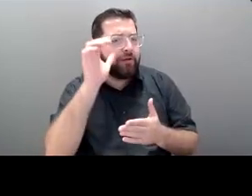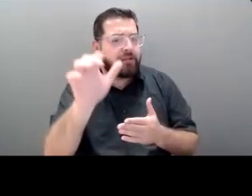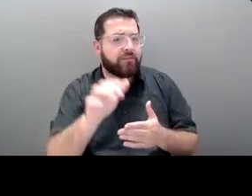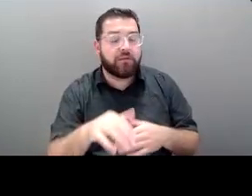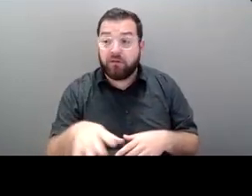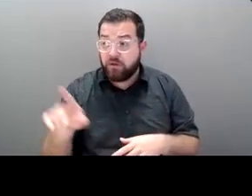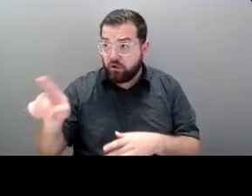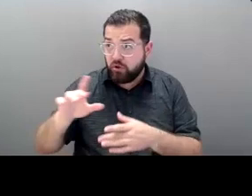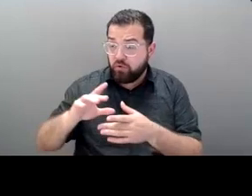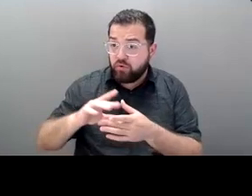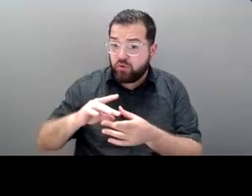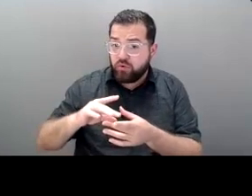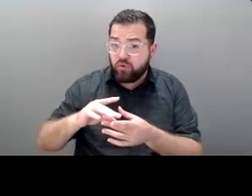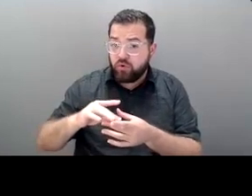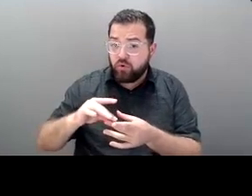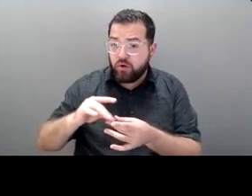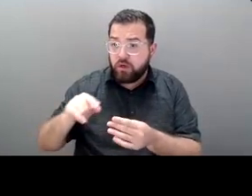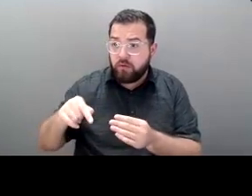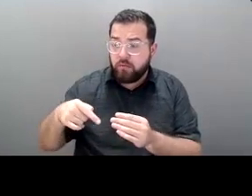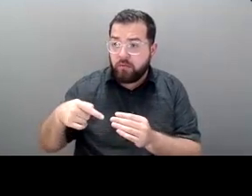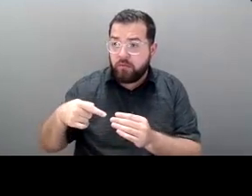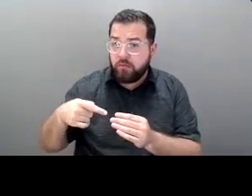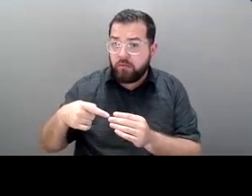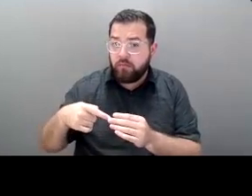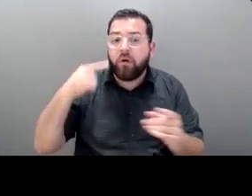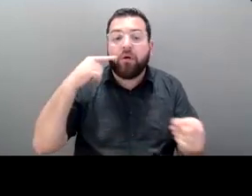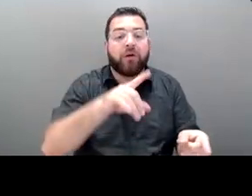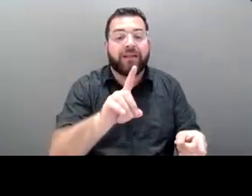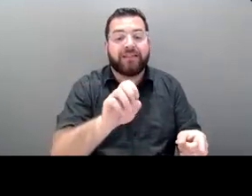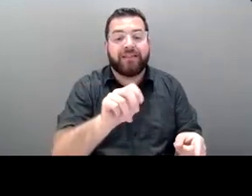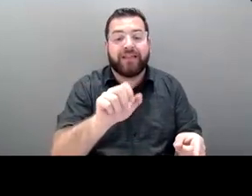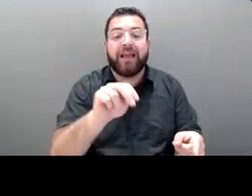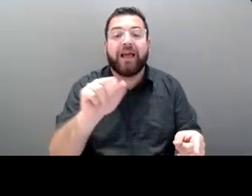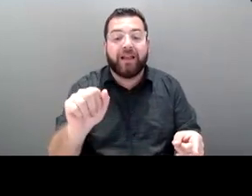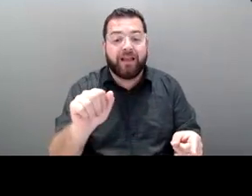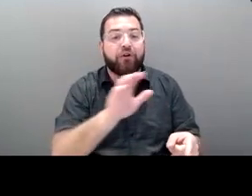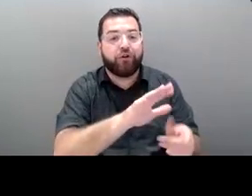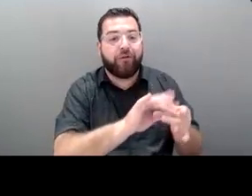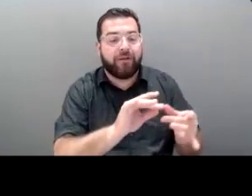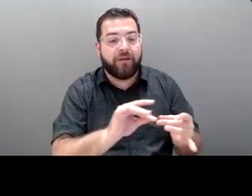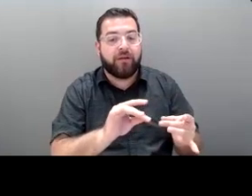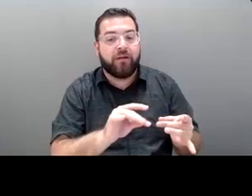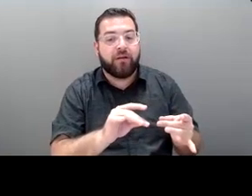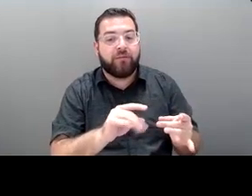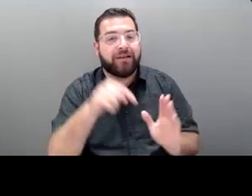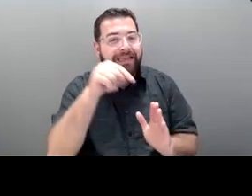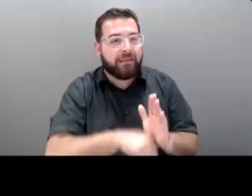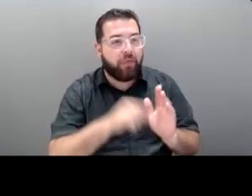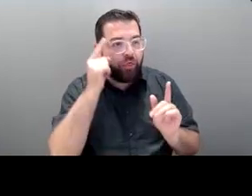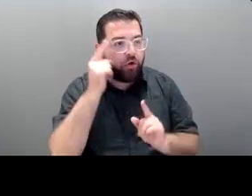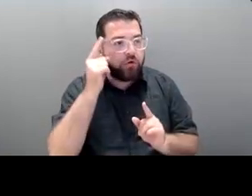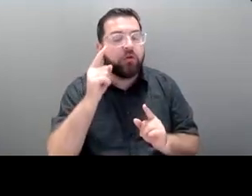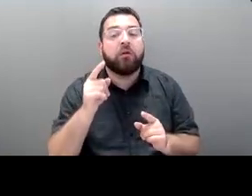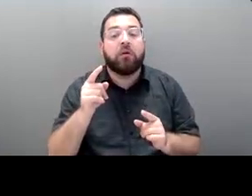Are you referring, are you? To Deanna's. Oh, yeah. So, well, just as a